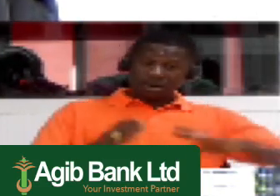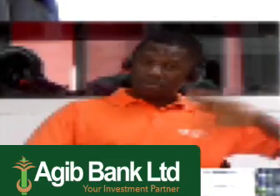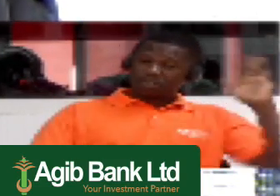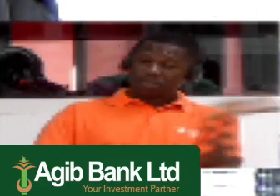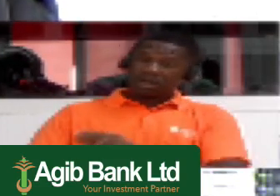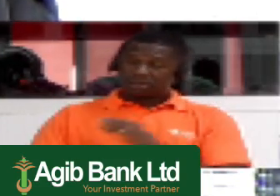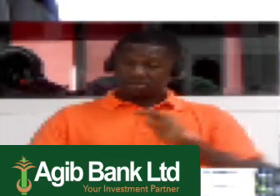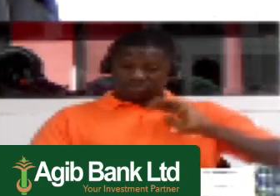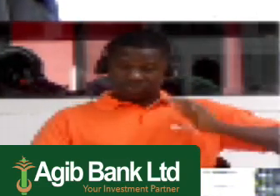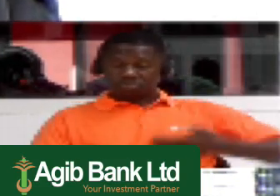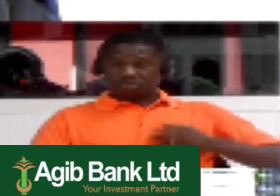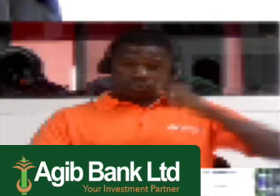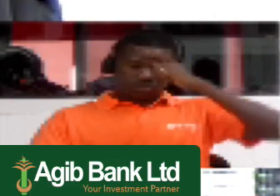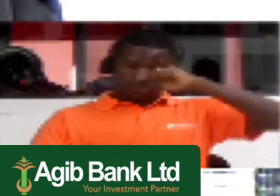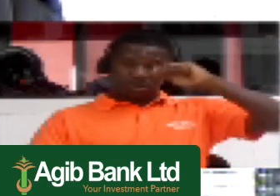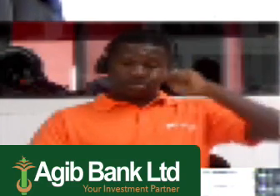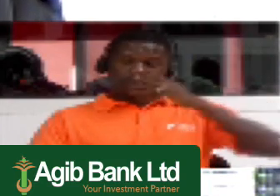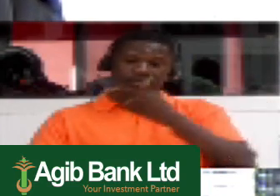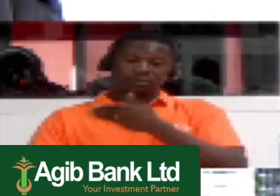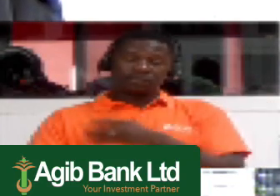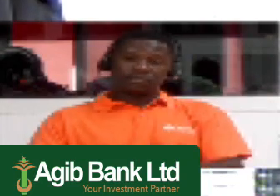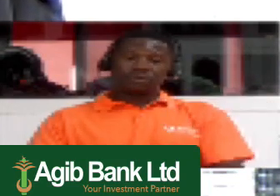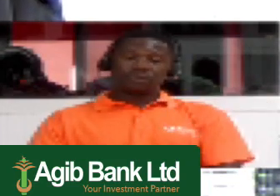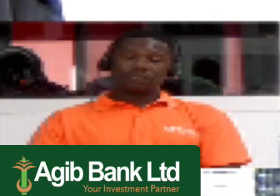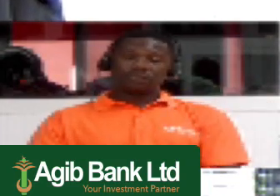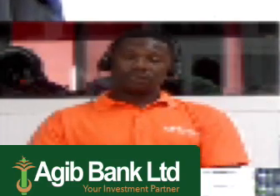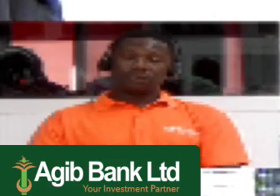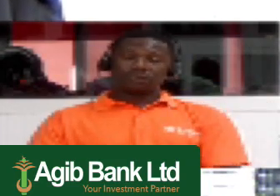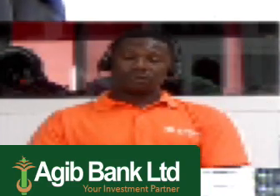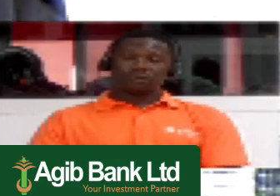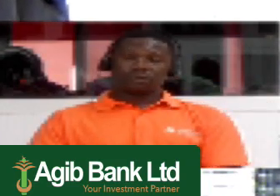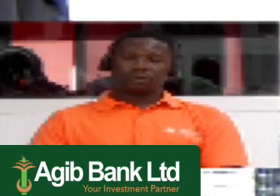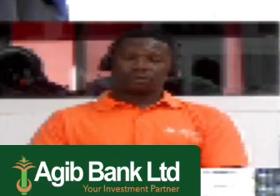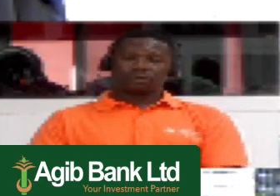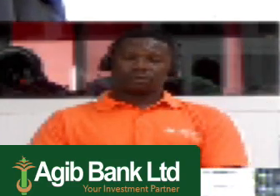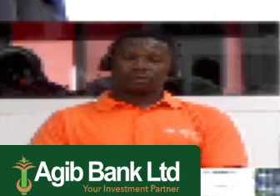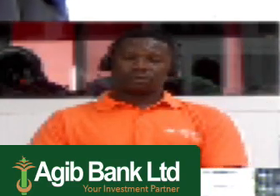alight from the vehicle. So as he came out of the vehicle, he slapped the police officer.